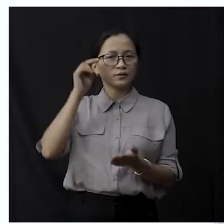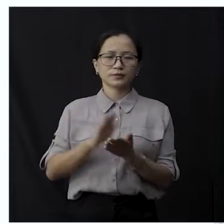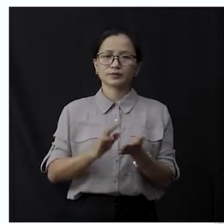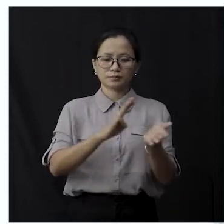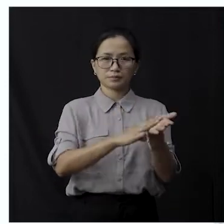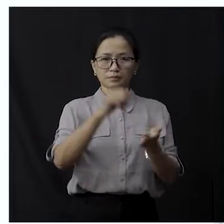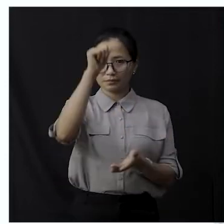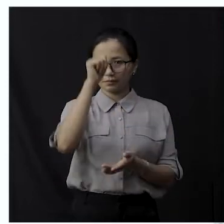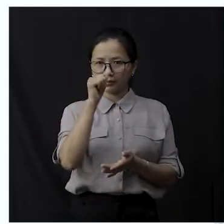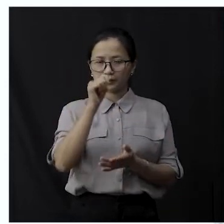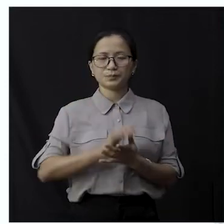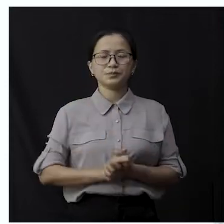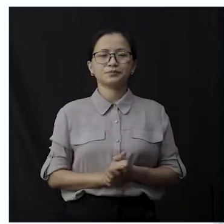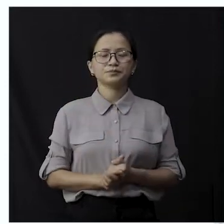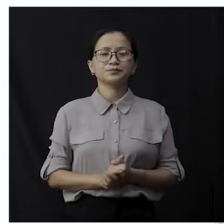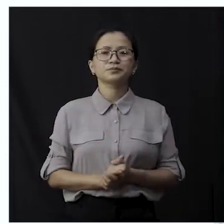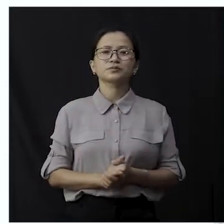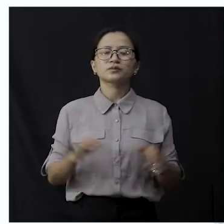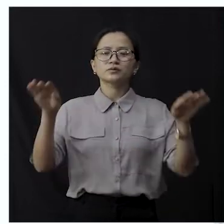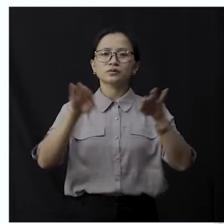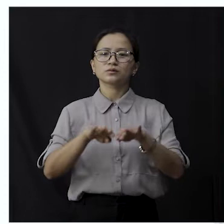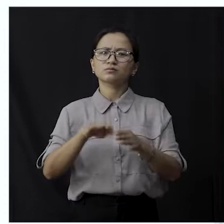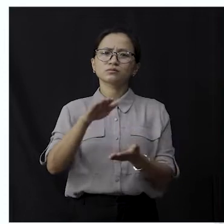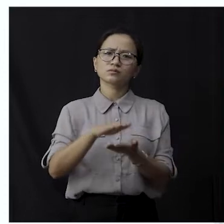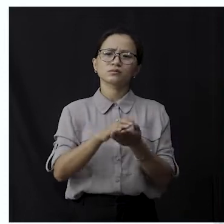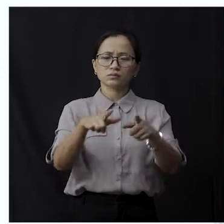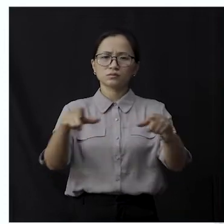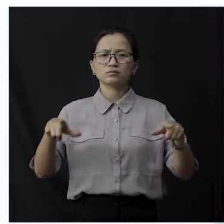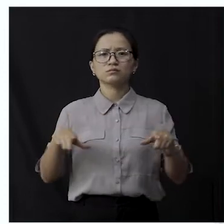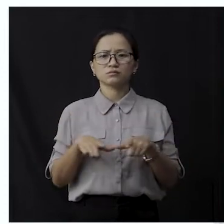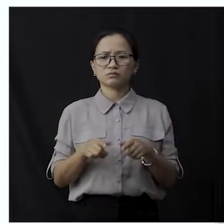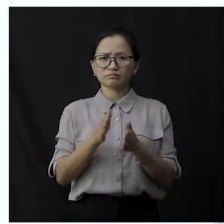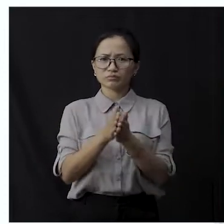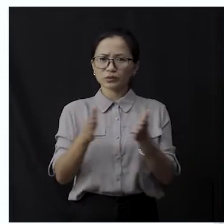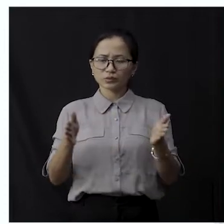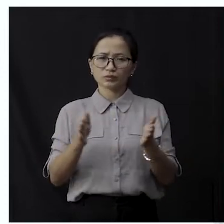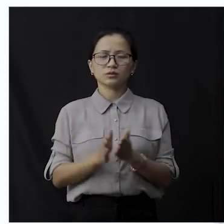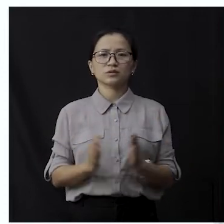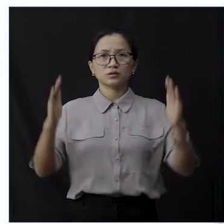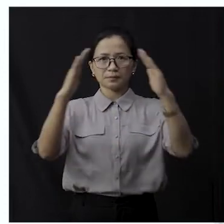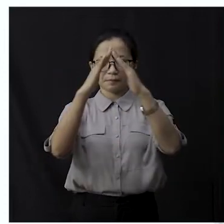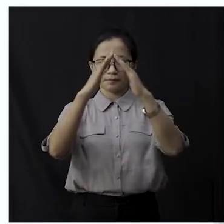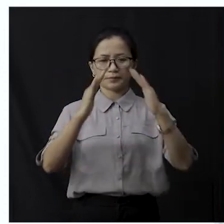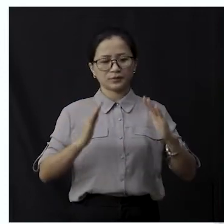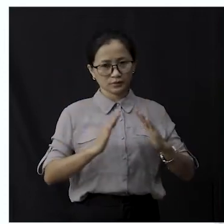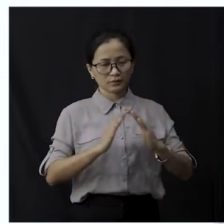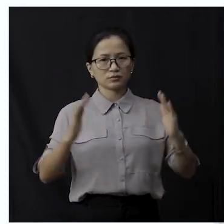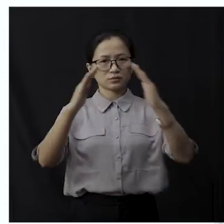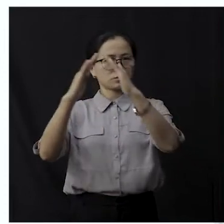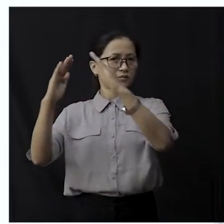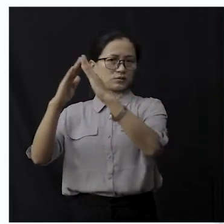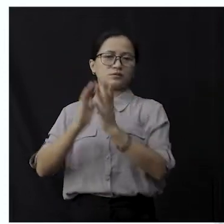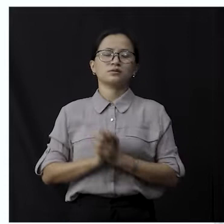so these valleys are the lowland between the hills or mountains.